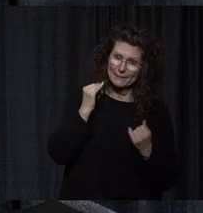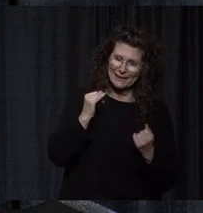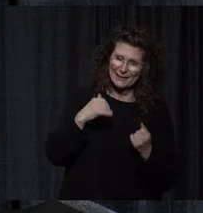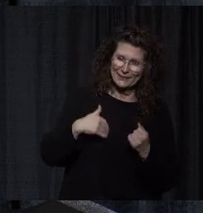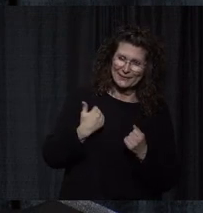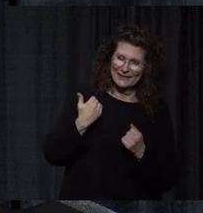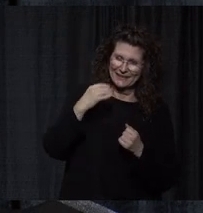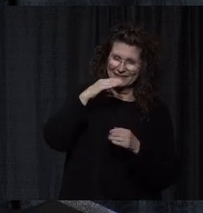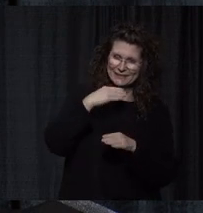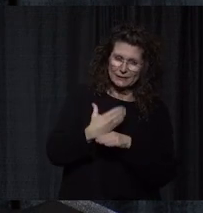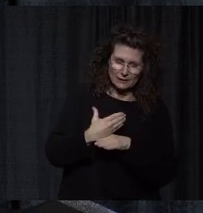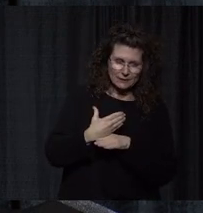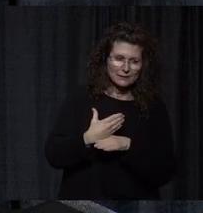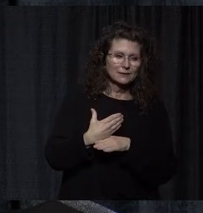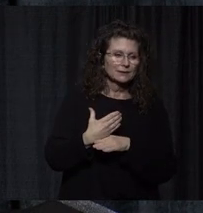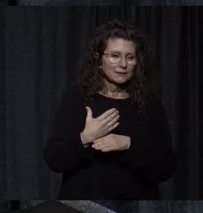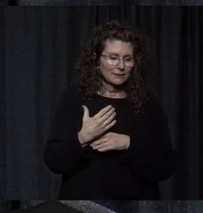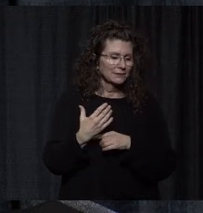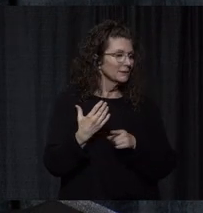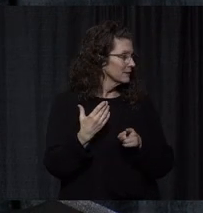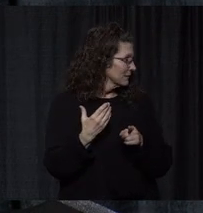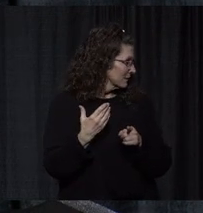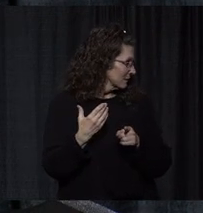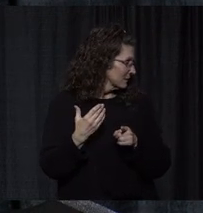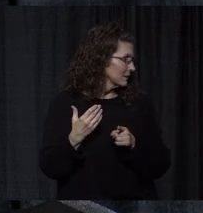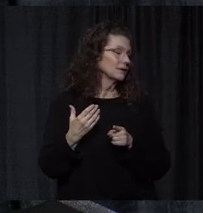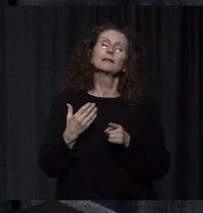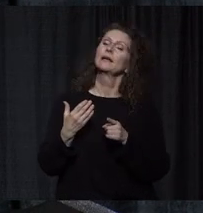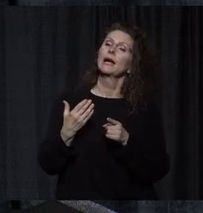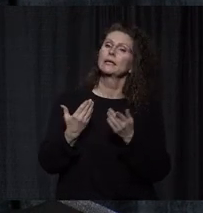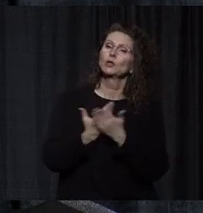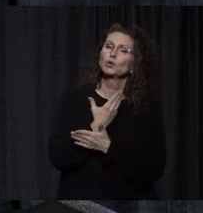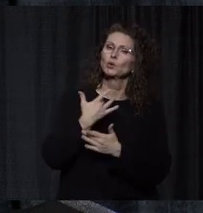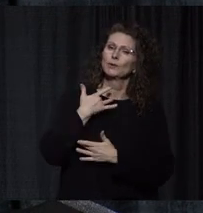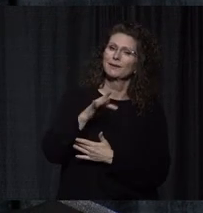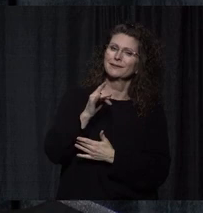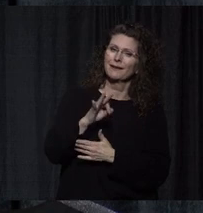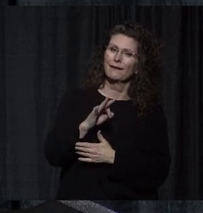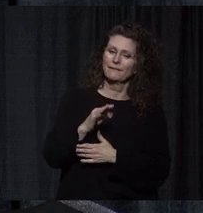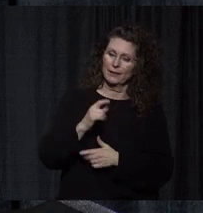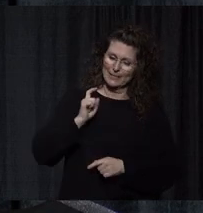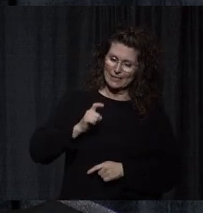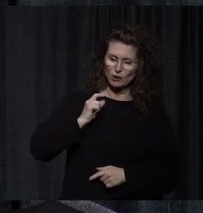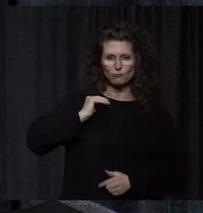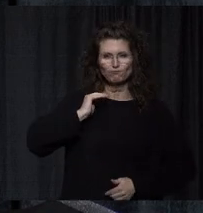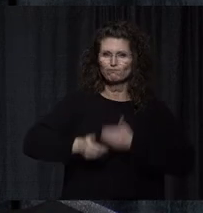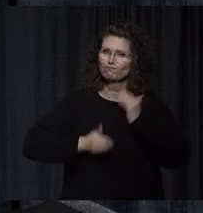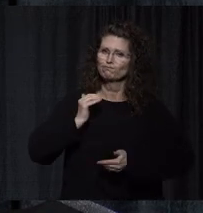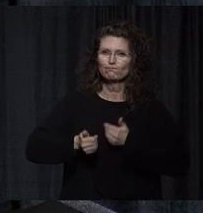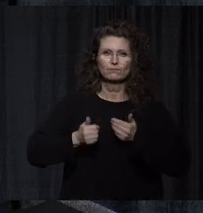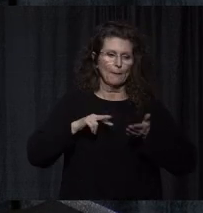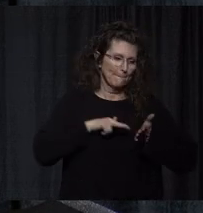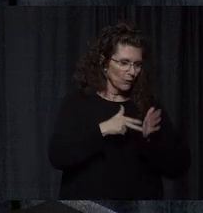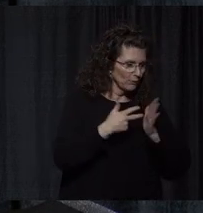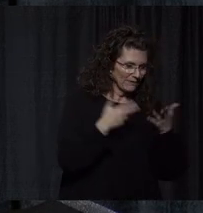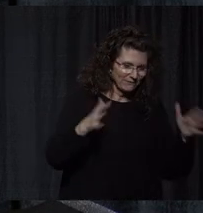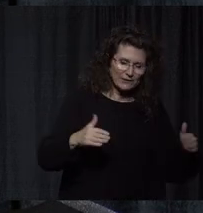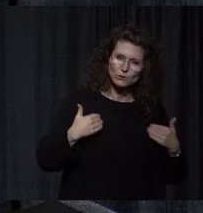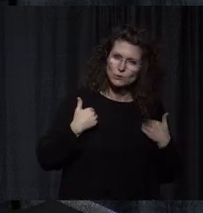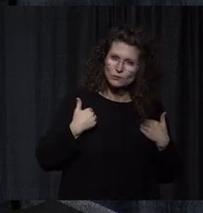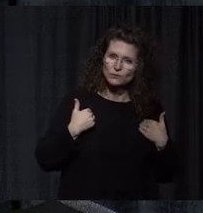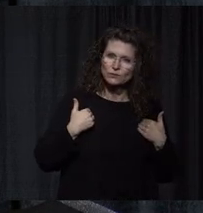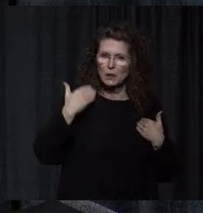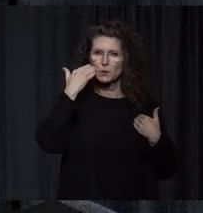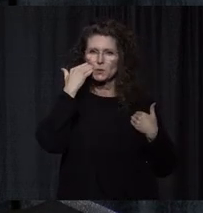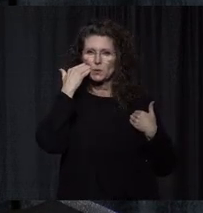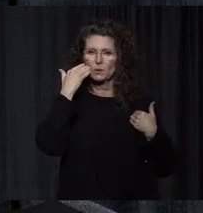there, with a new sense of urgency and purpose. This time around, while